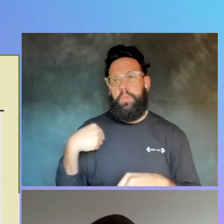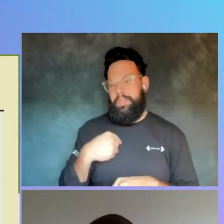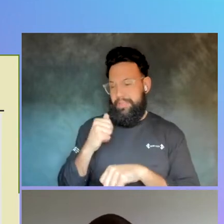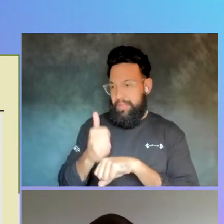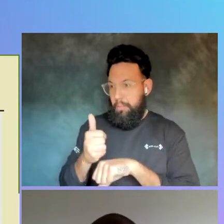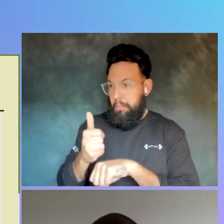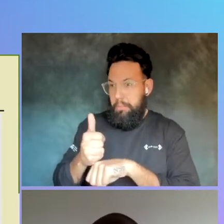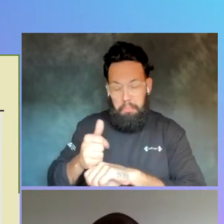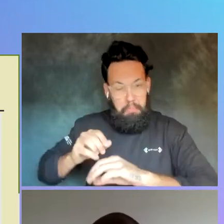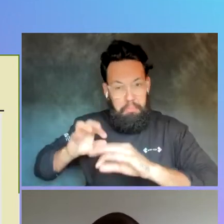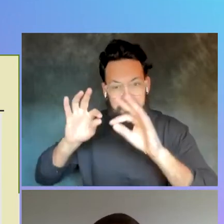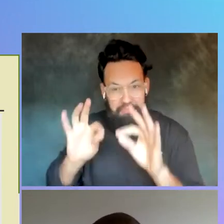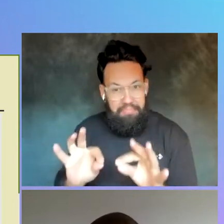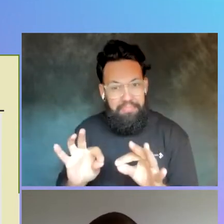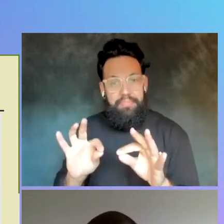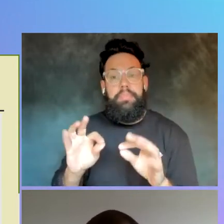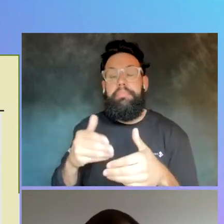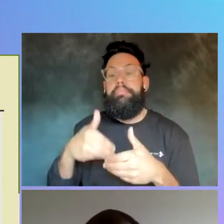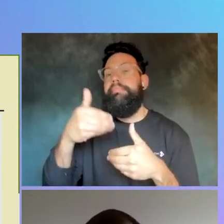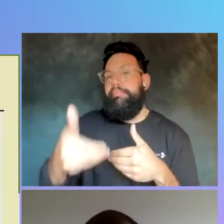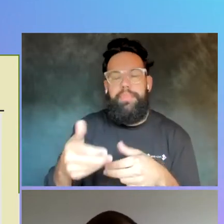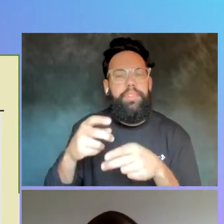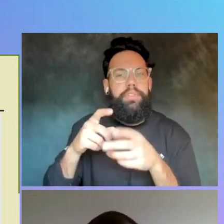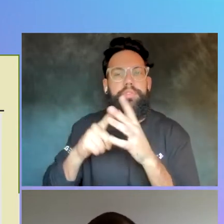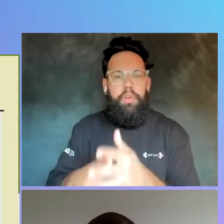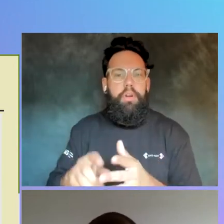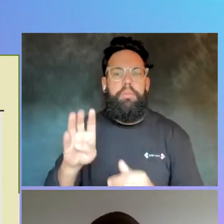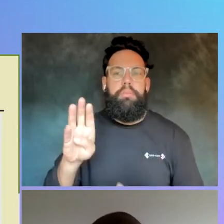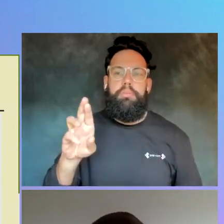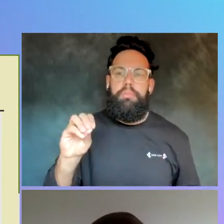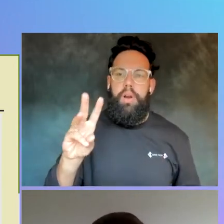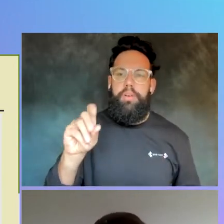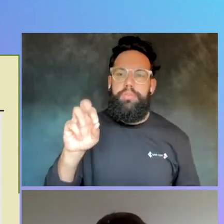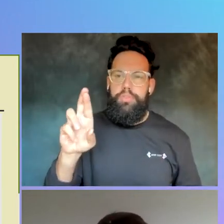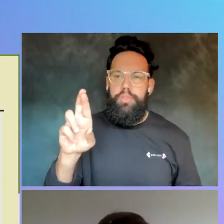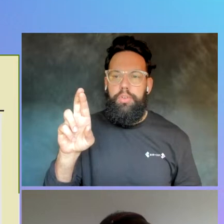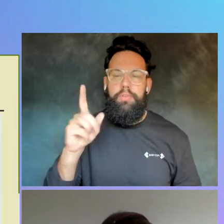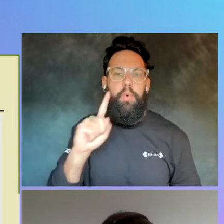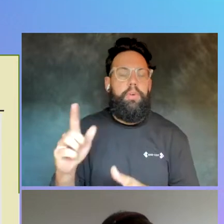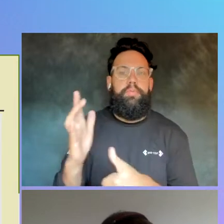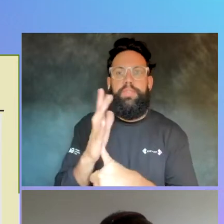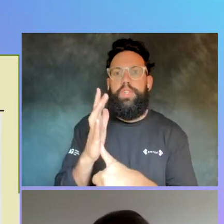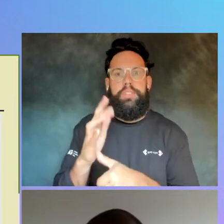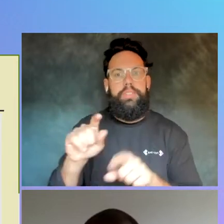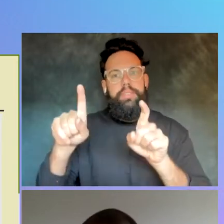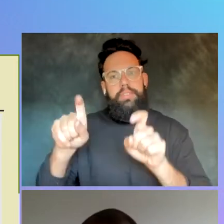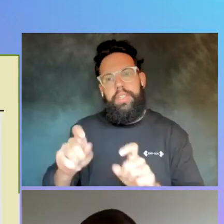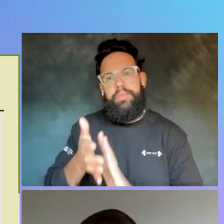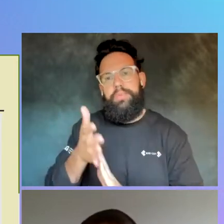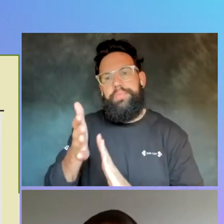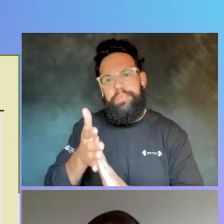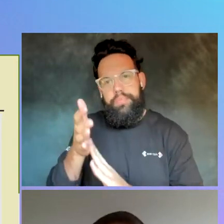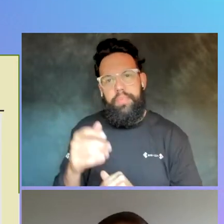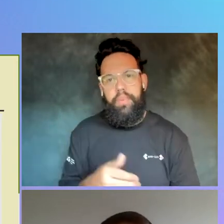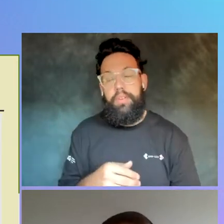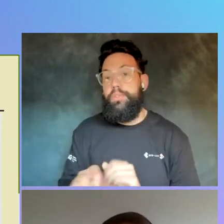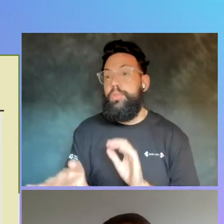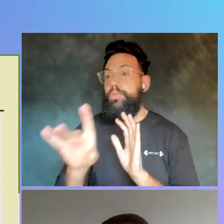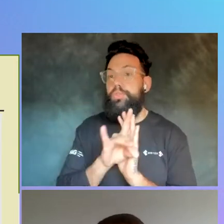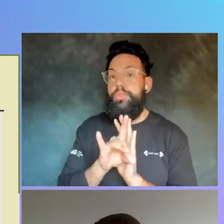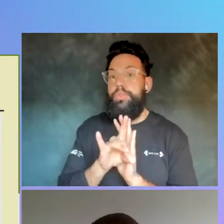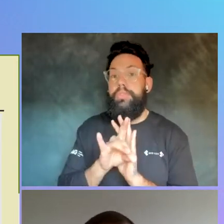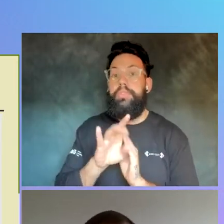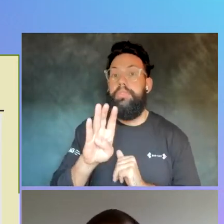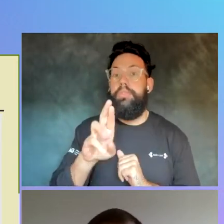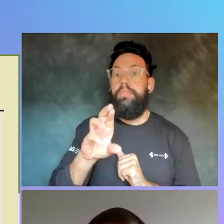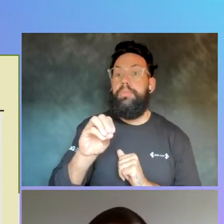we'll start at each subsequent test run. Choosing the browser, basically Cypress detects what you have